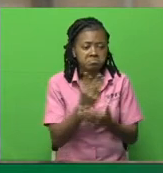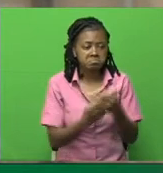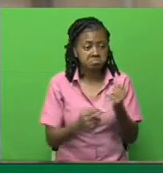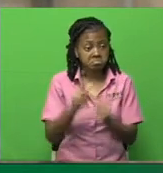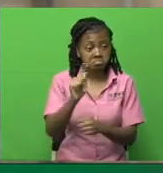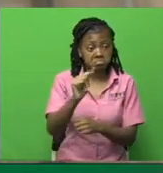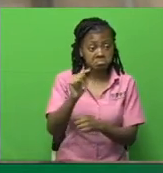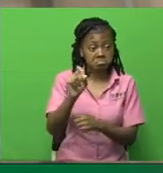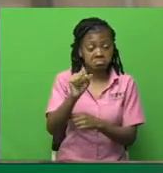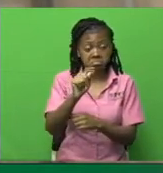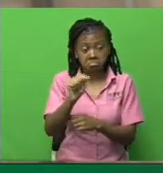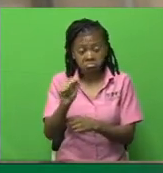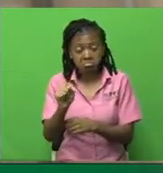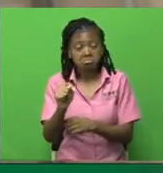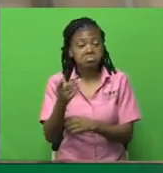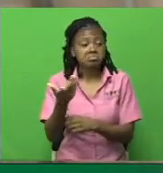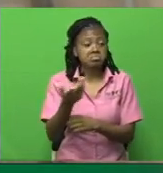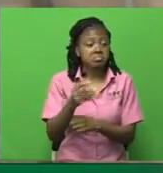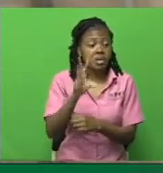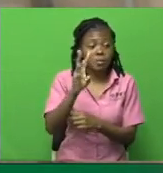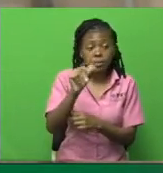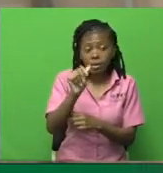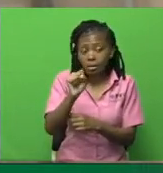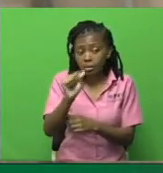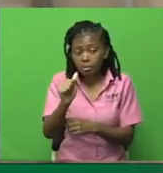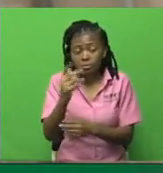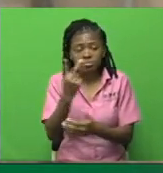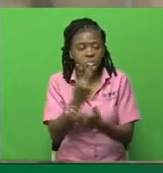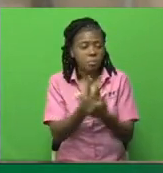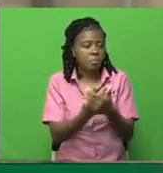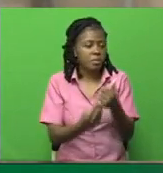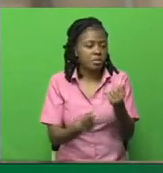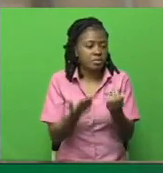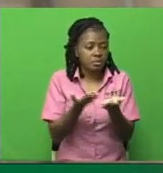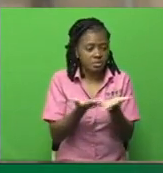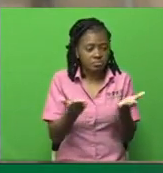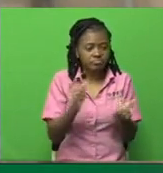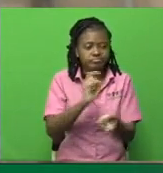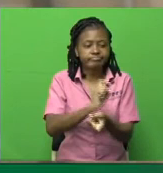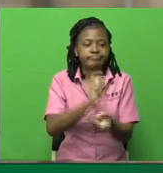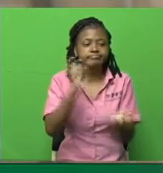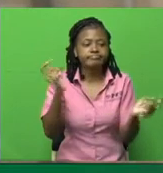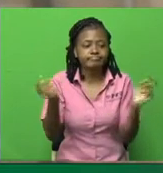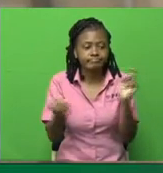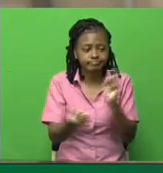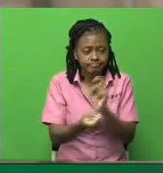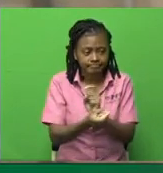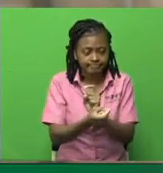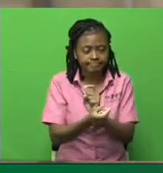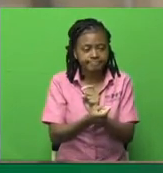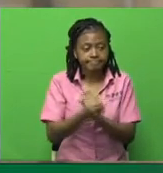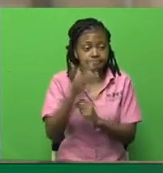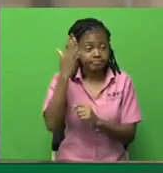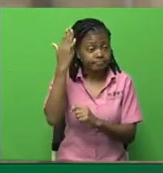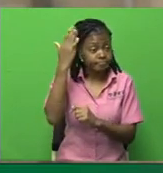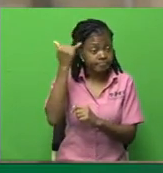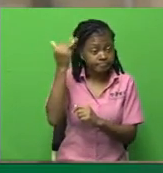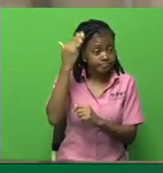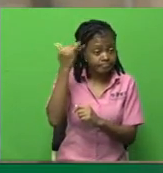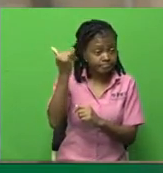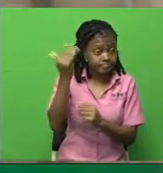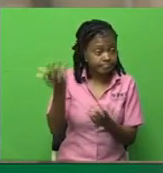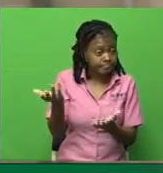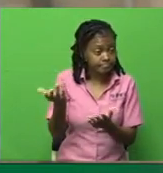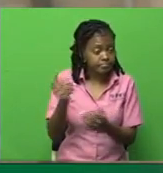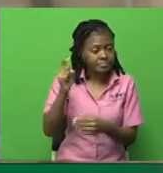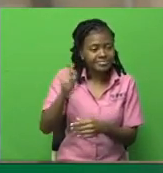a are undergoing restructuring and transformation because at the end of the day we have to